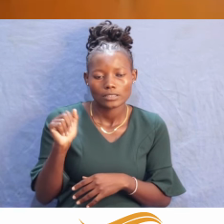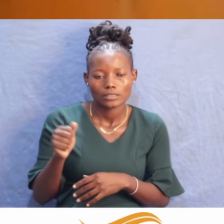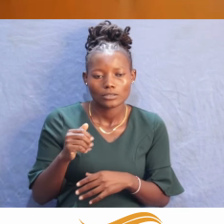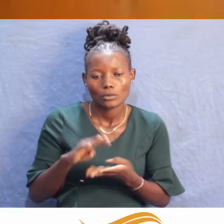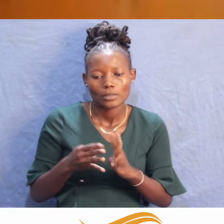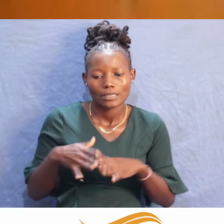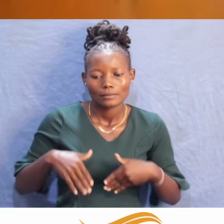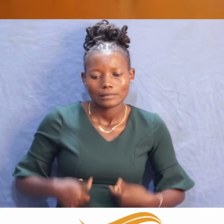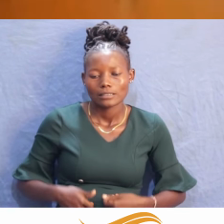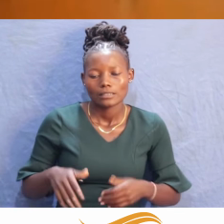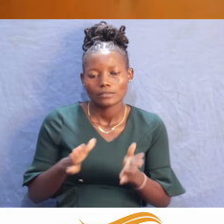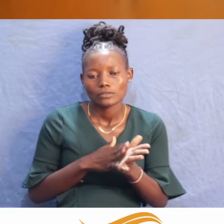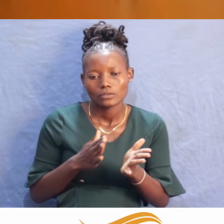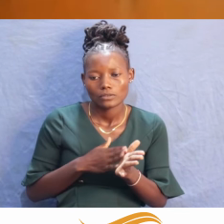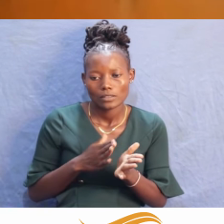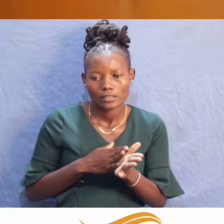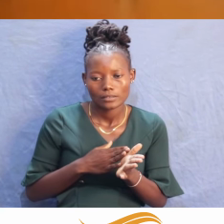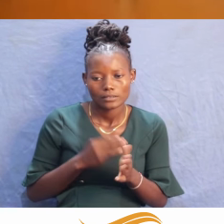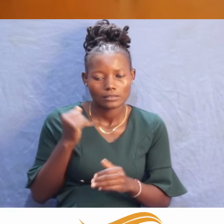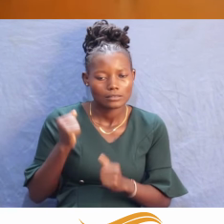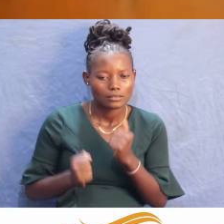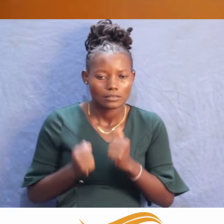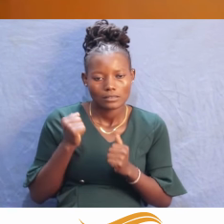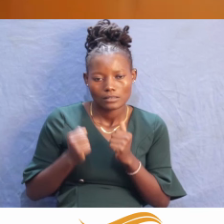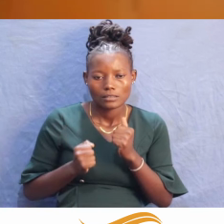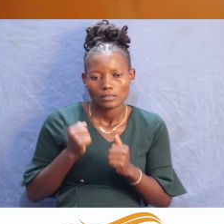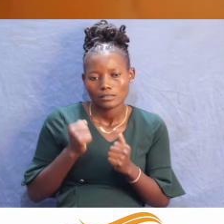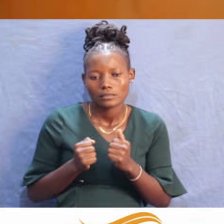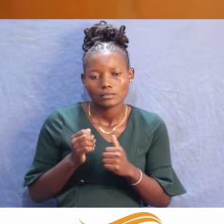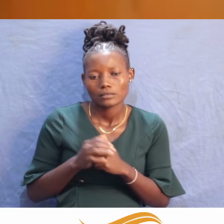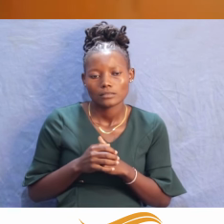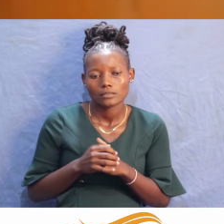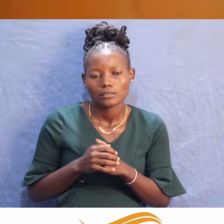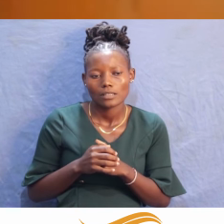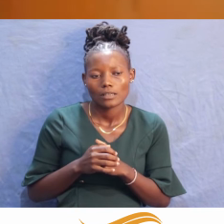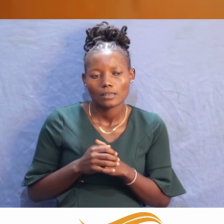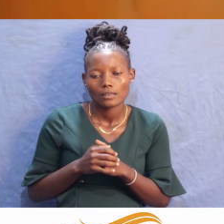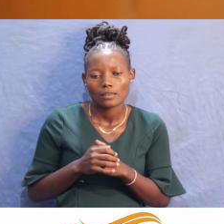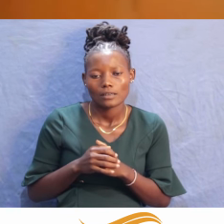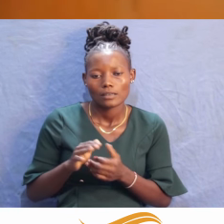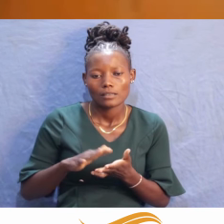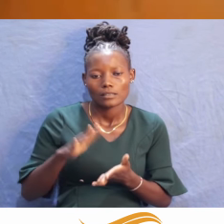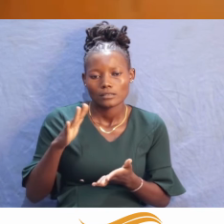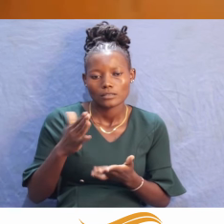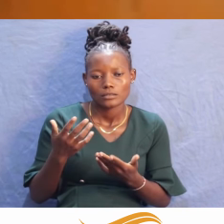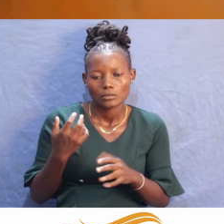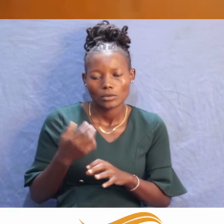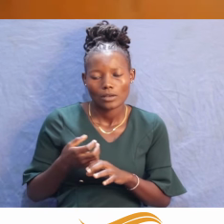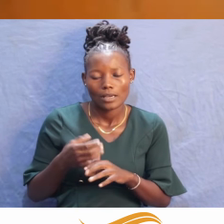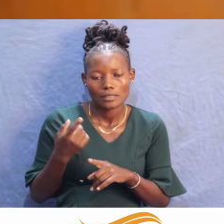right. Marathon runners are not thin because they burn their proteins because they run it. It's more complicated than that,